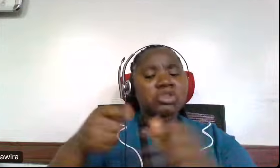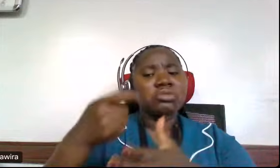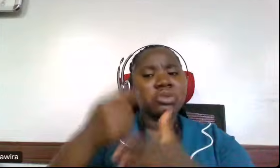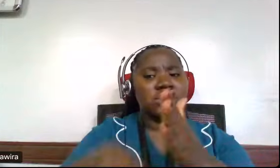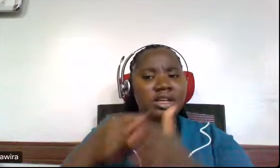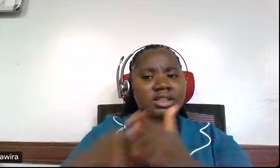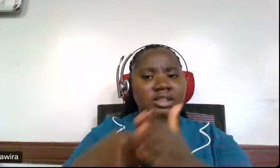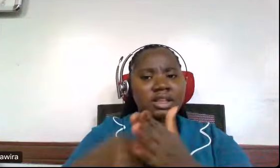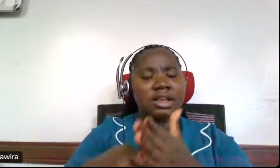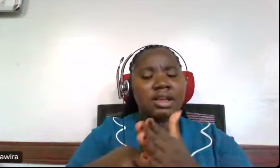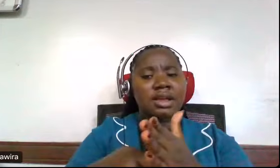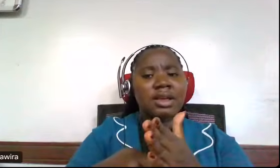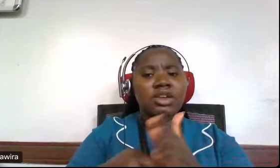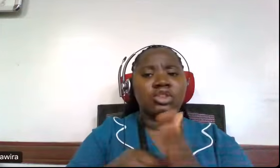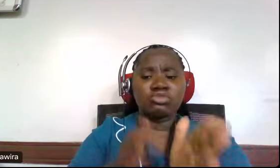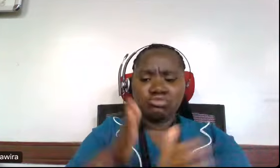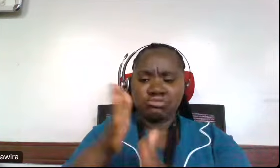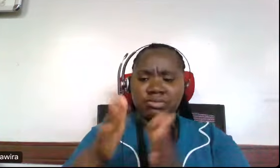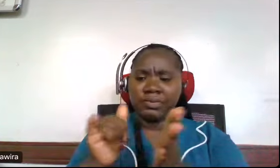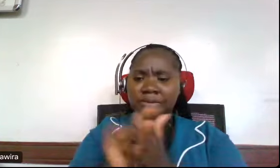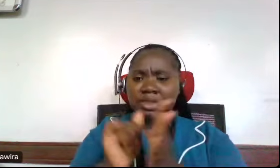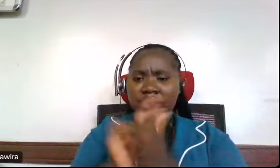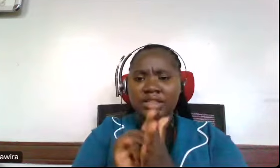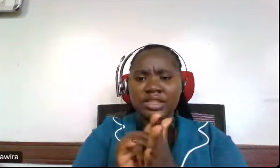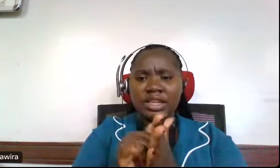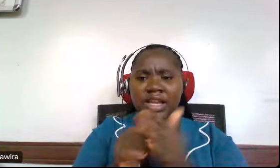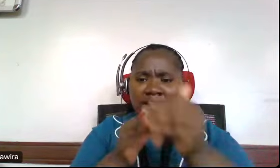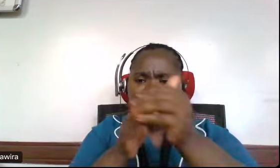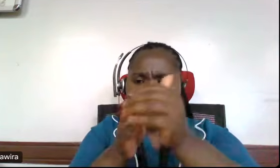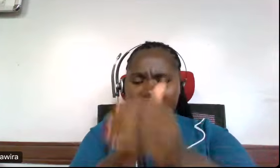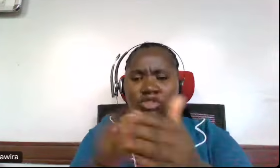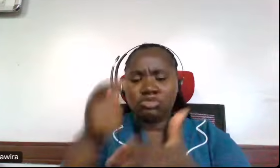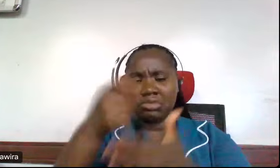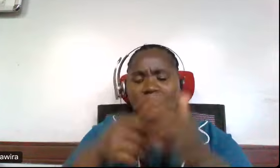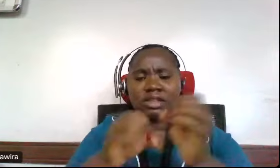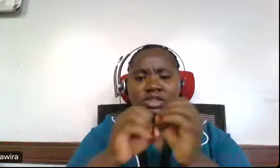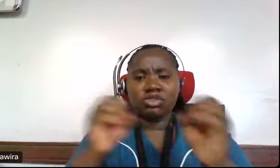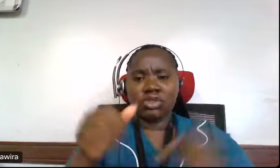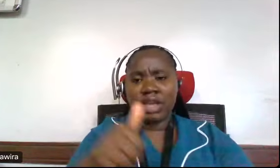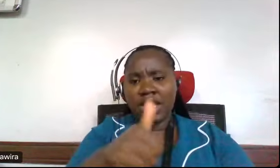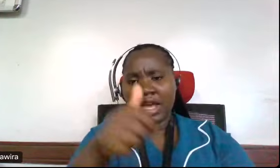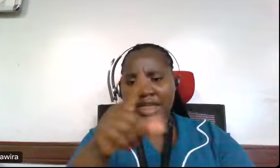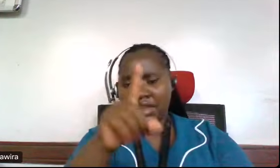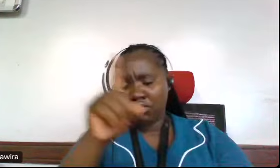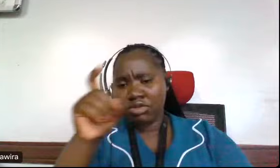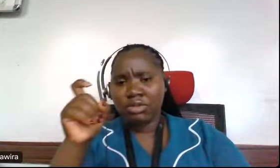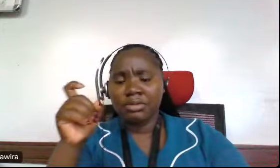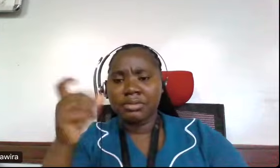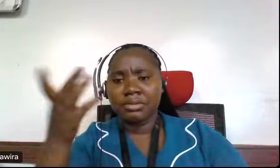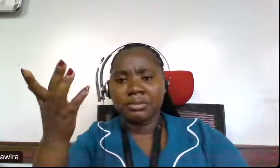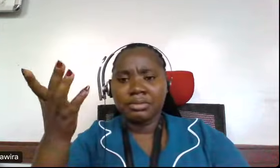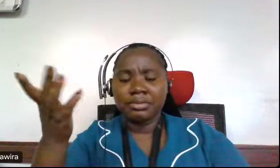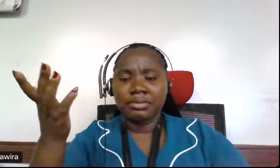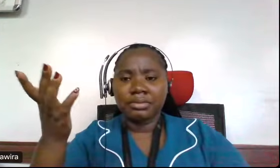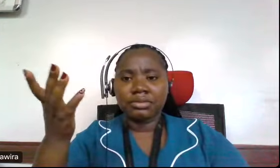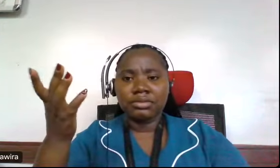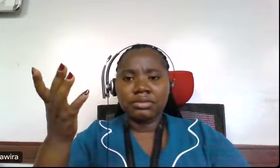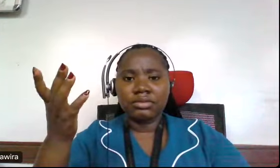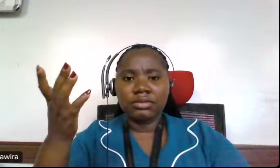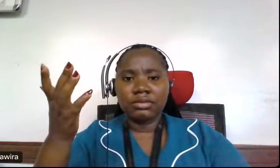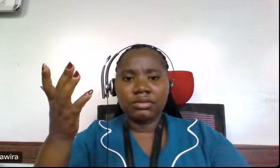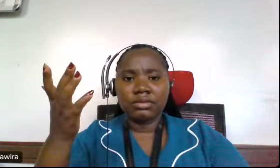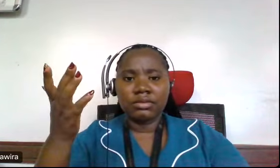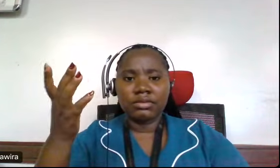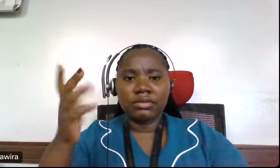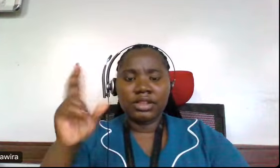it does not lead to taxation. Then the second one was on, there was a second